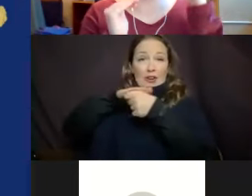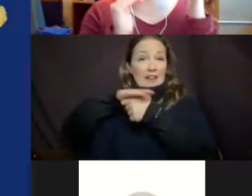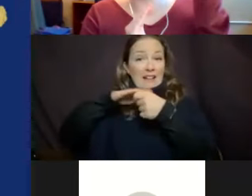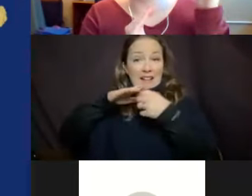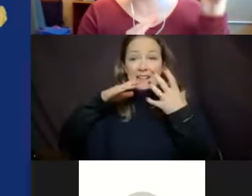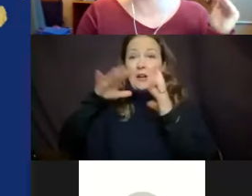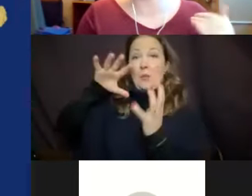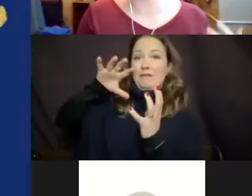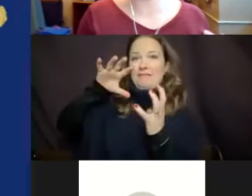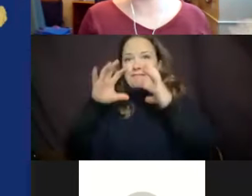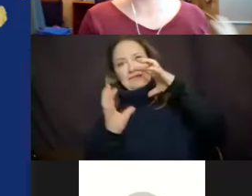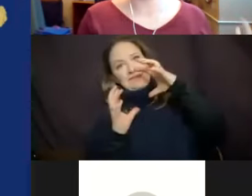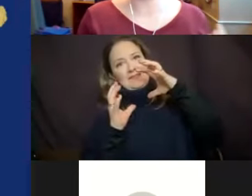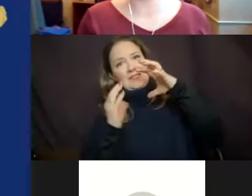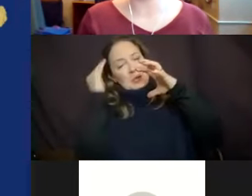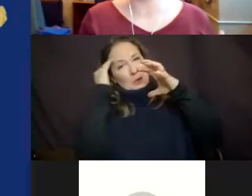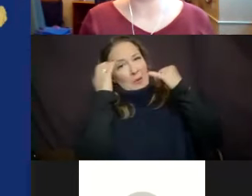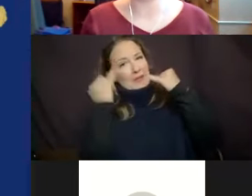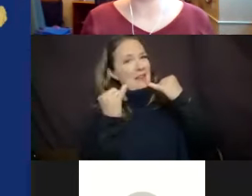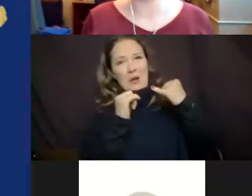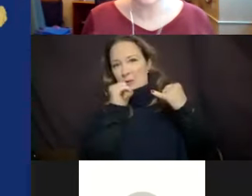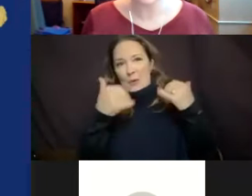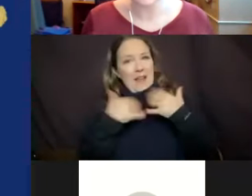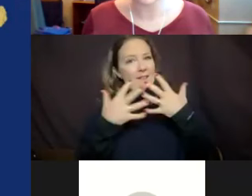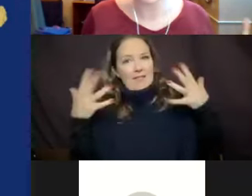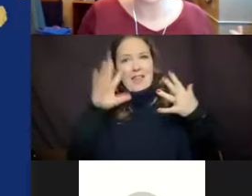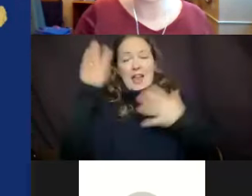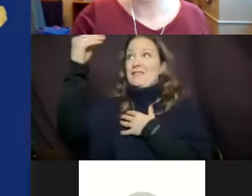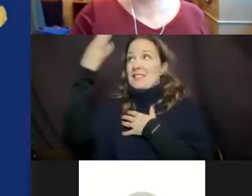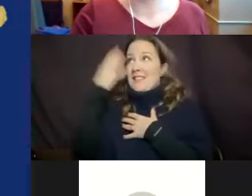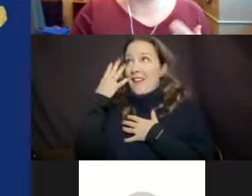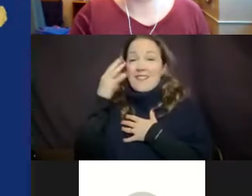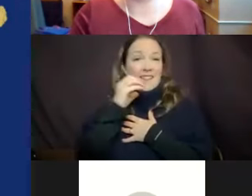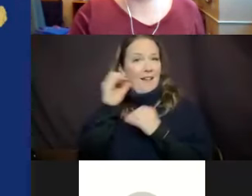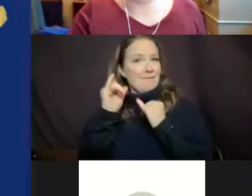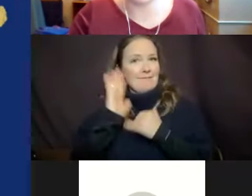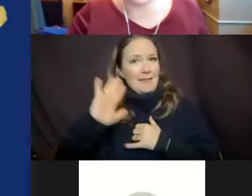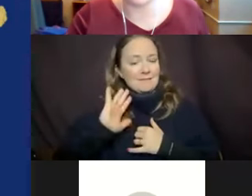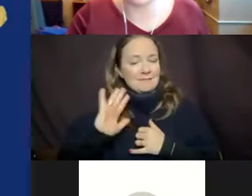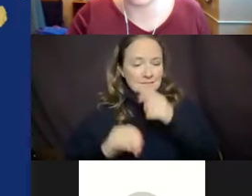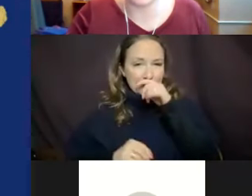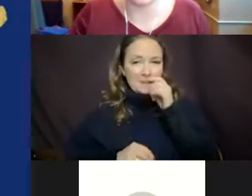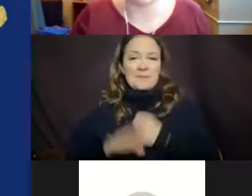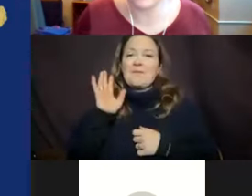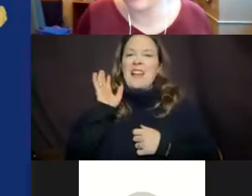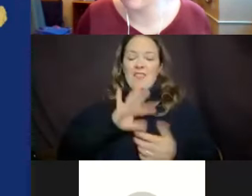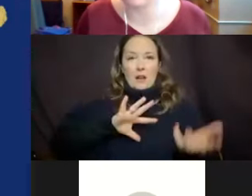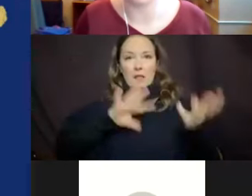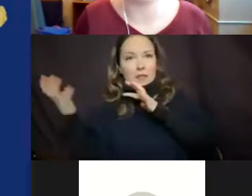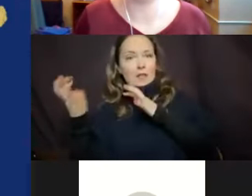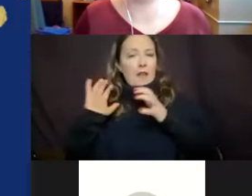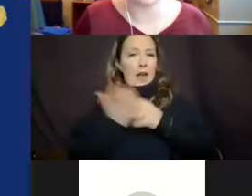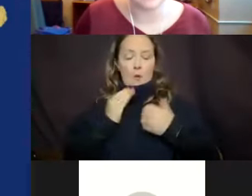axis is tilted in such a way that we don't get exposed to the same sunlight we're used to, and that messes with our circadian